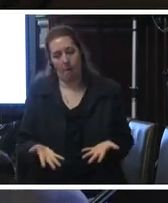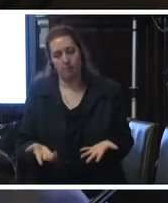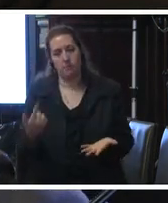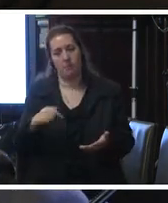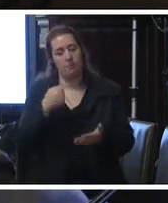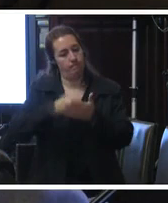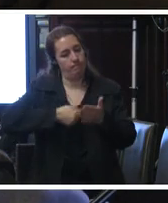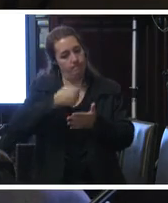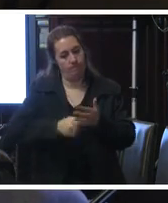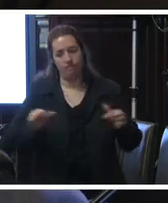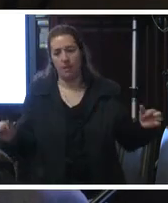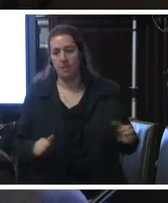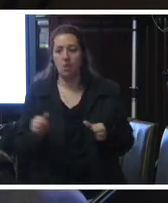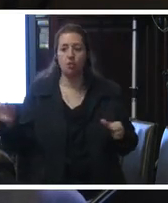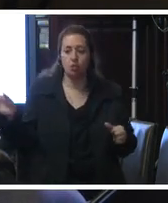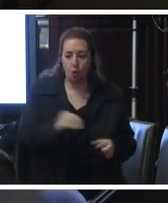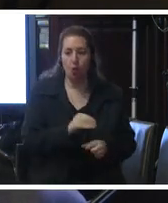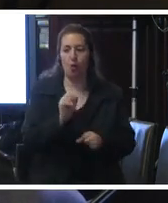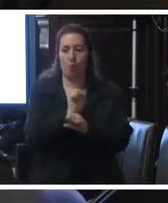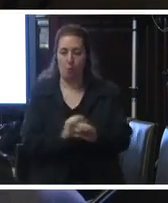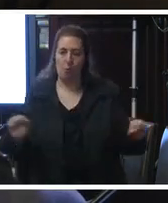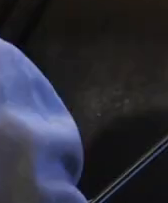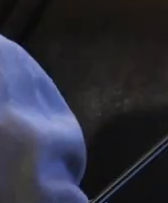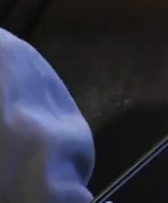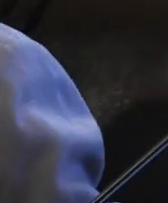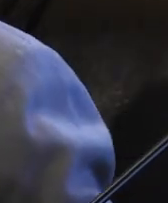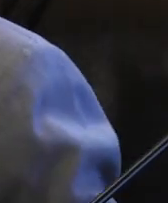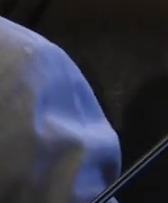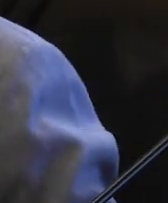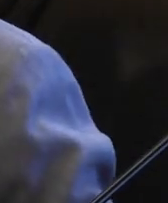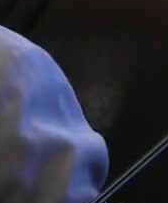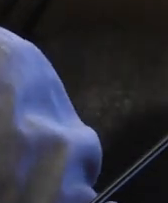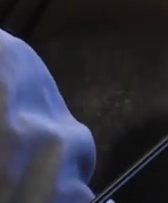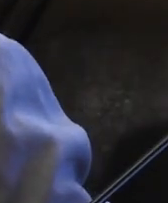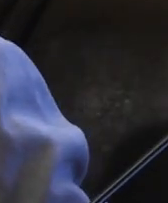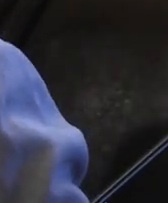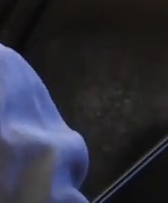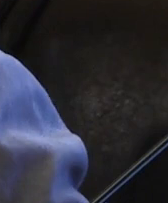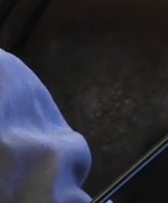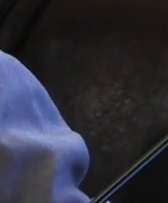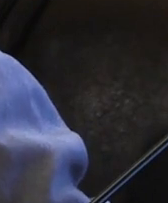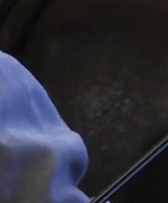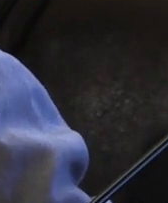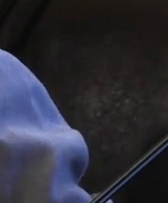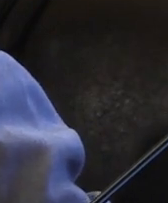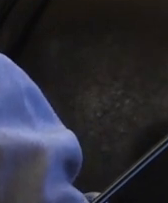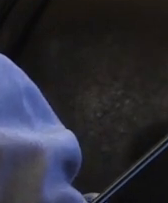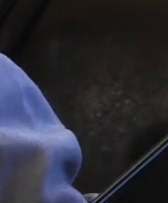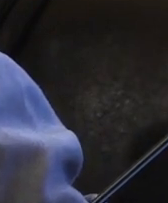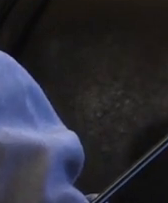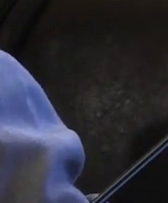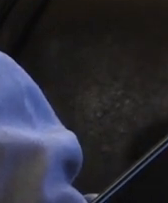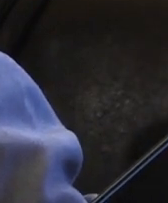to see that you are protected and that you can continue your work. So with that, you have